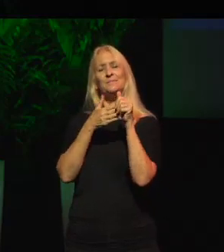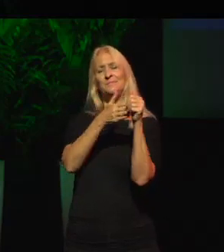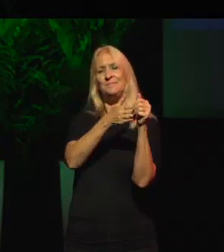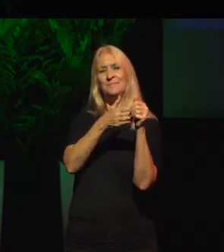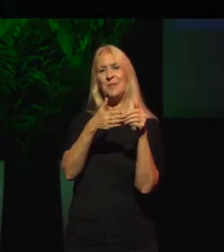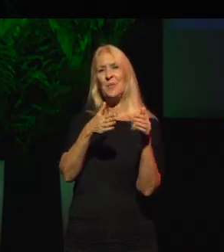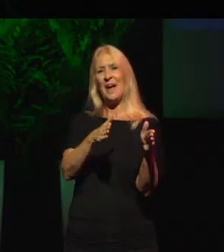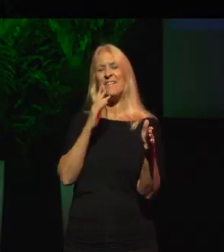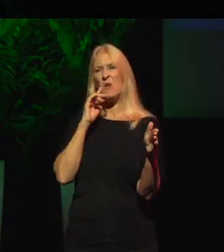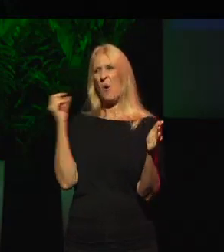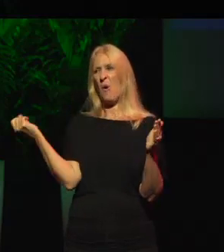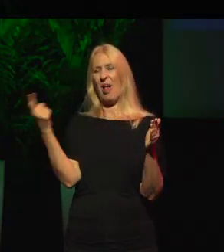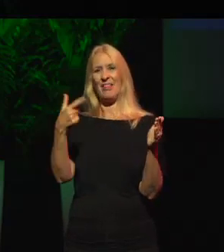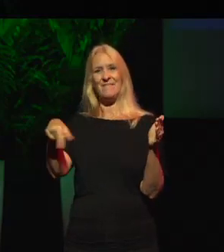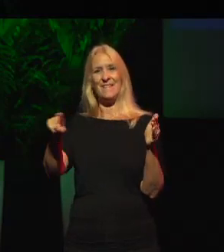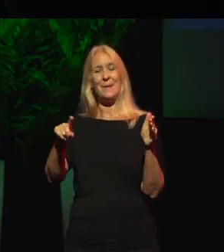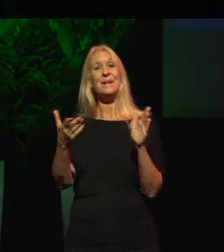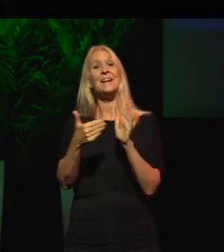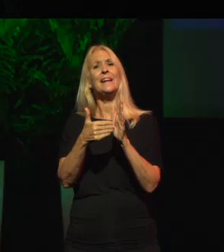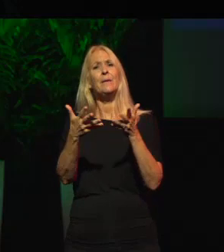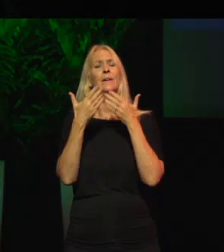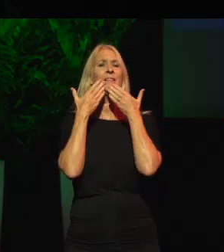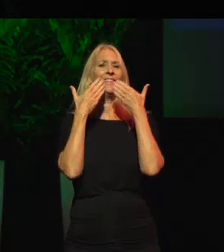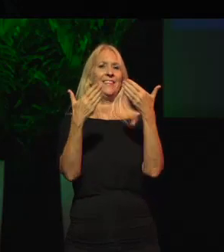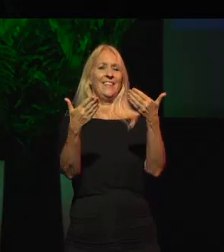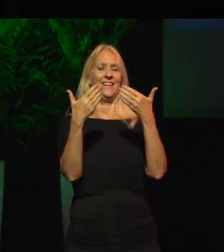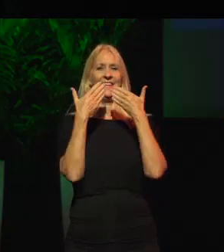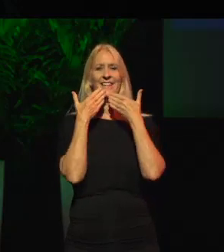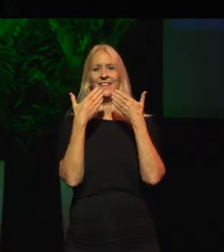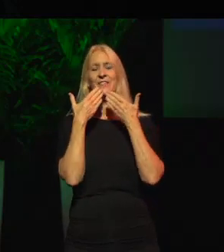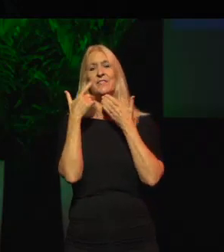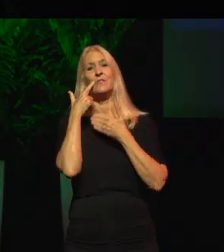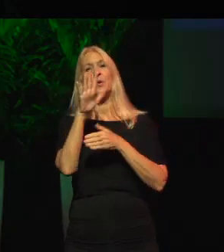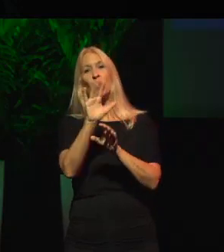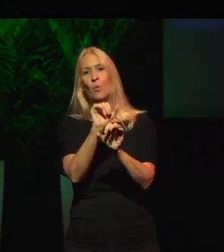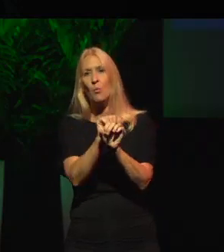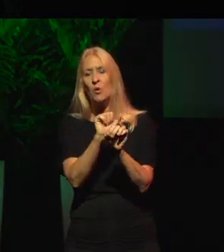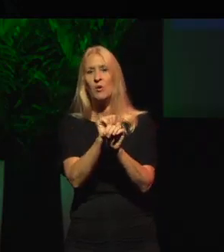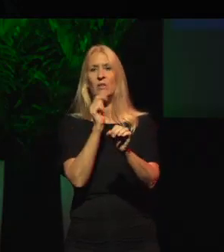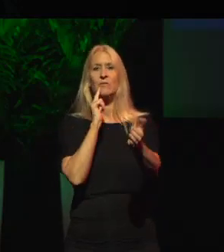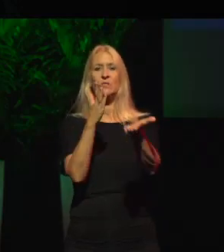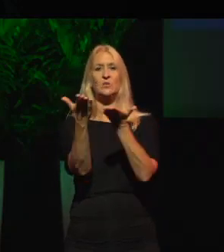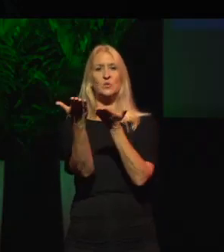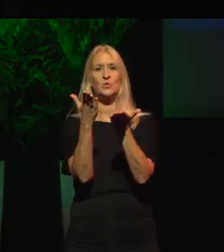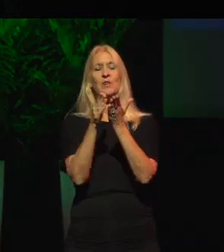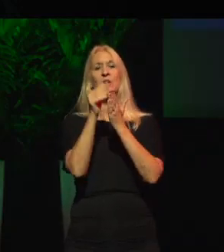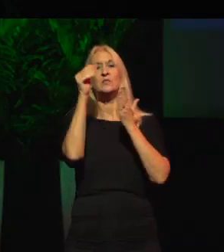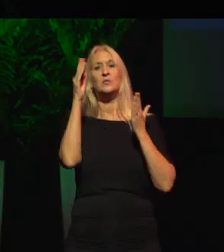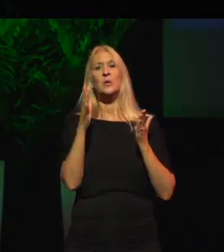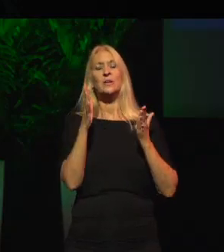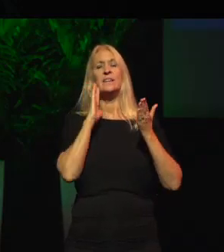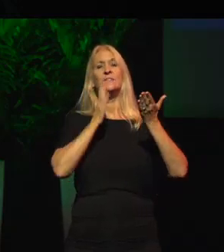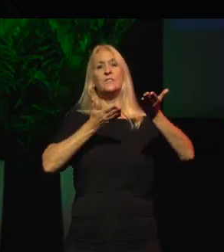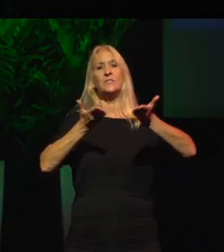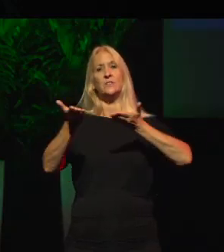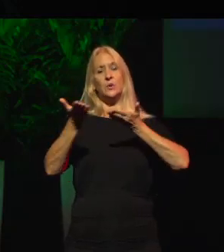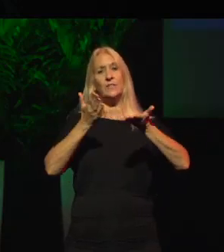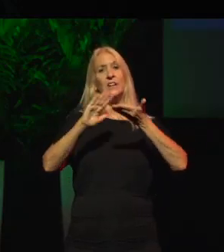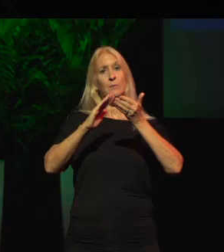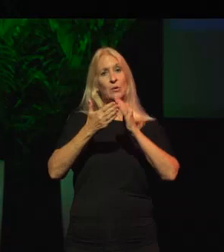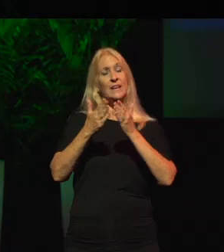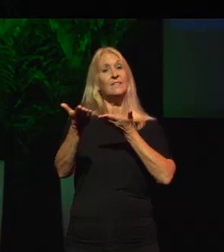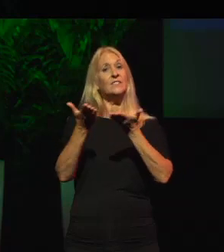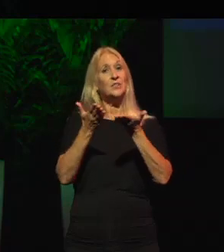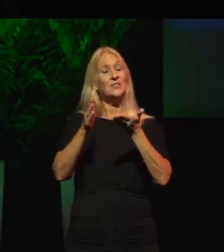Again, I want to thank each and every one of you, the work that you do to serve our students, to serve our community, and to serve each